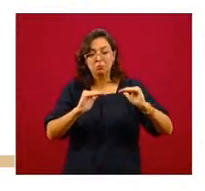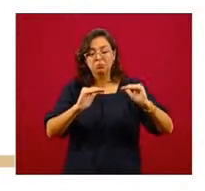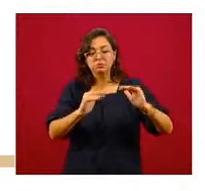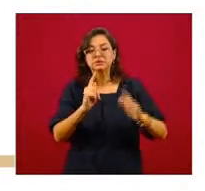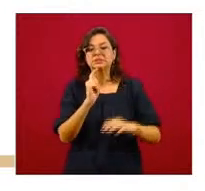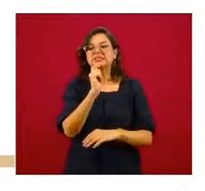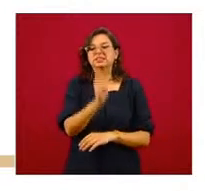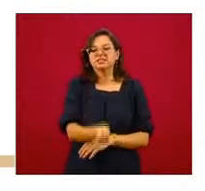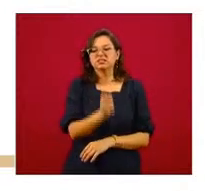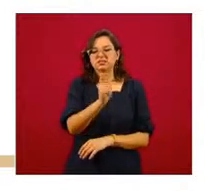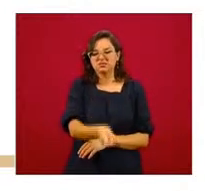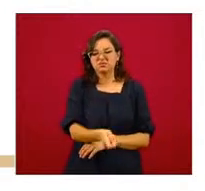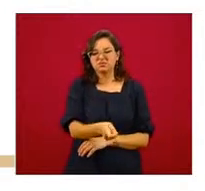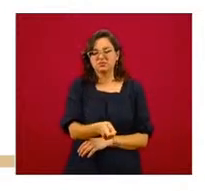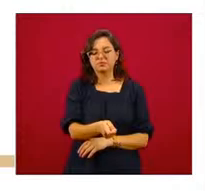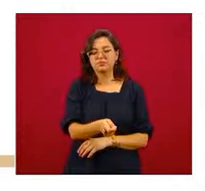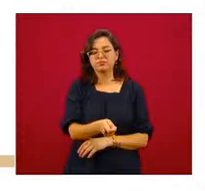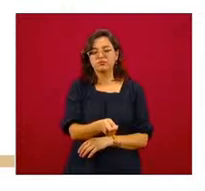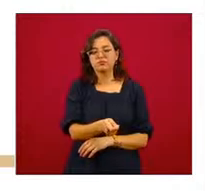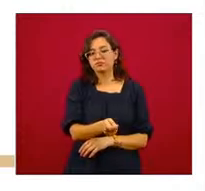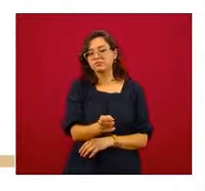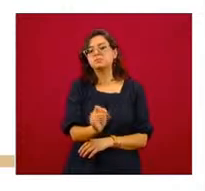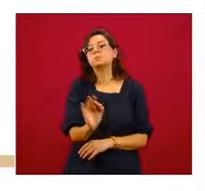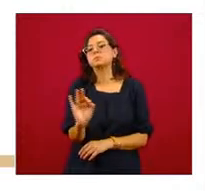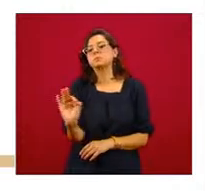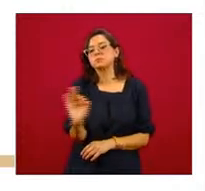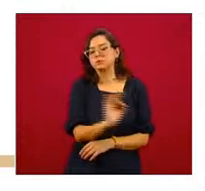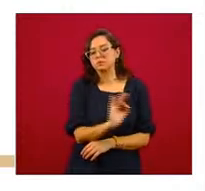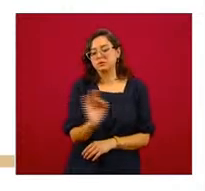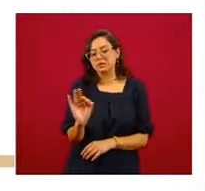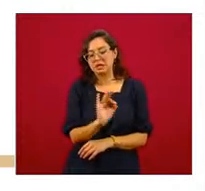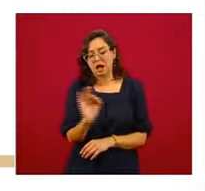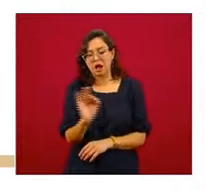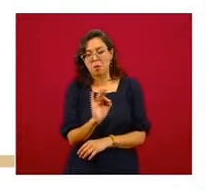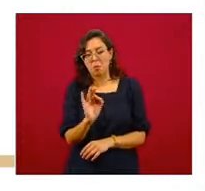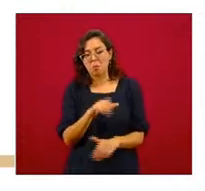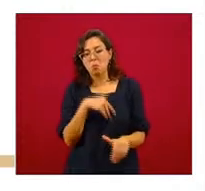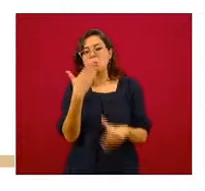the whole state is red, but in terms of hospitalization